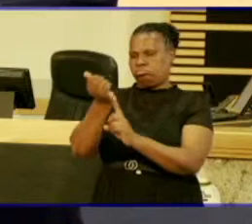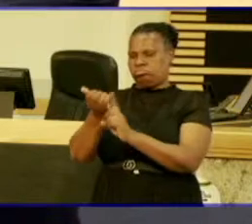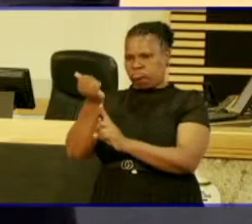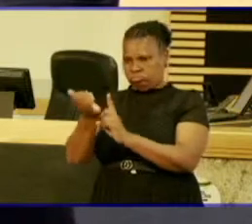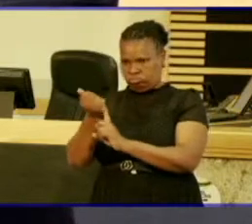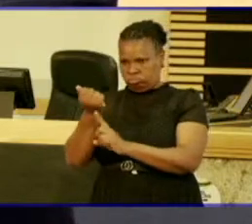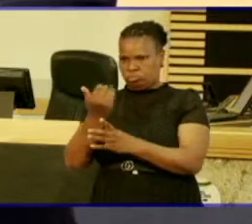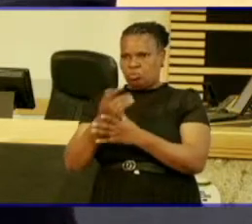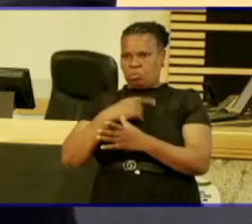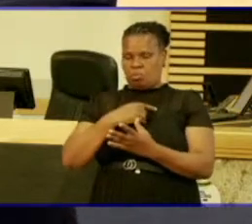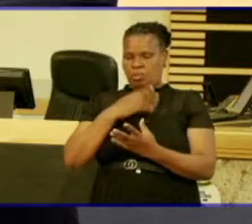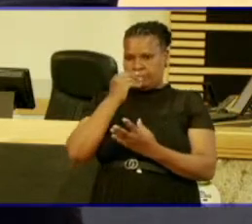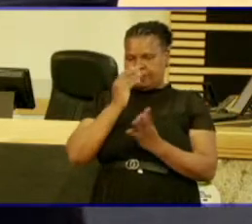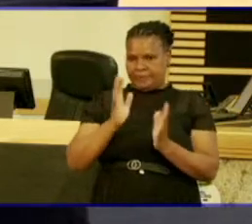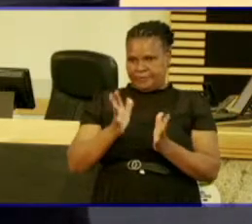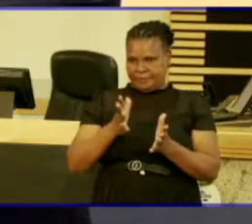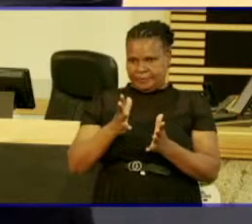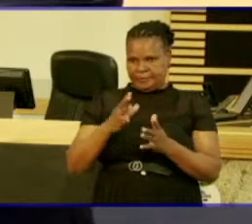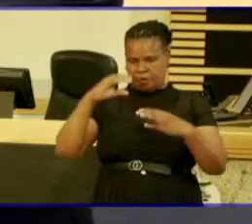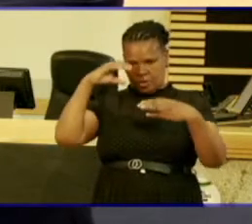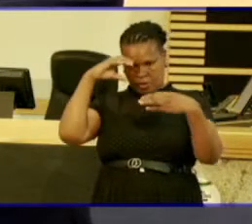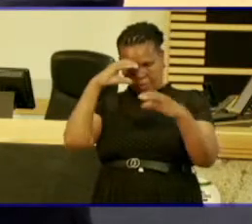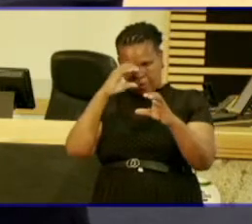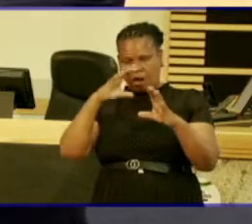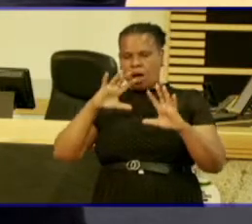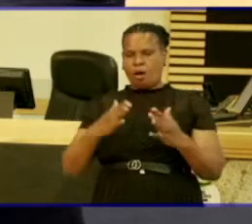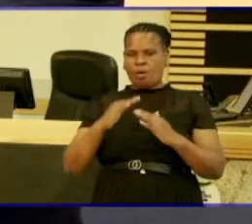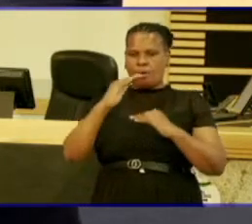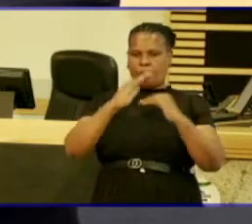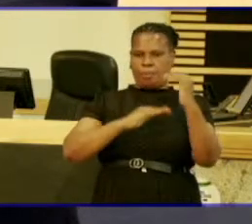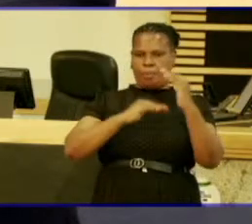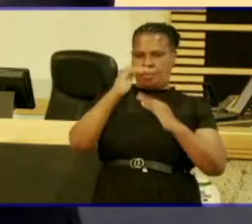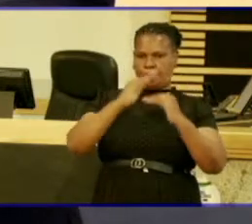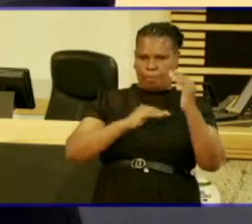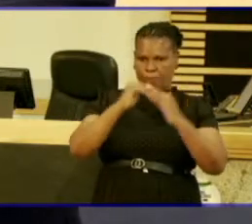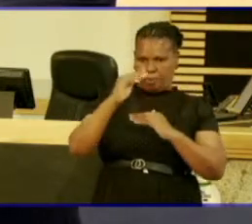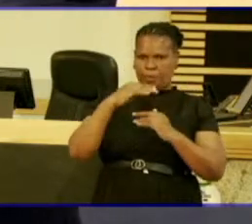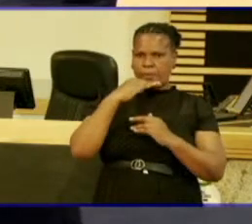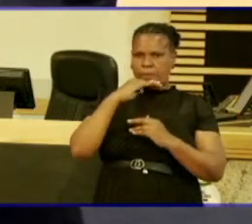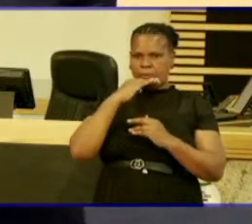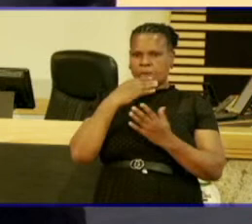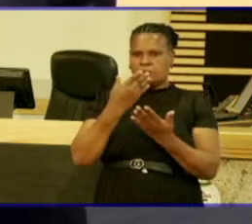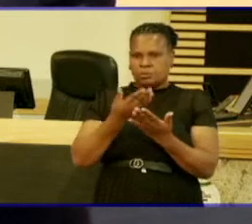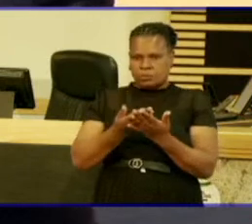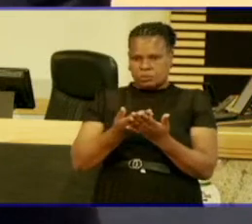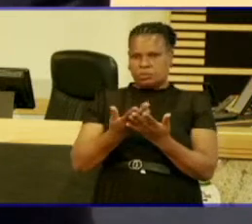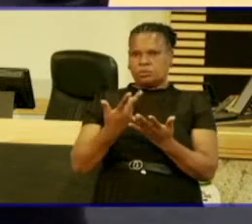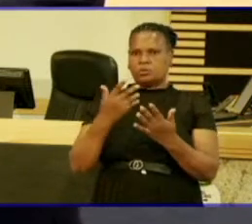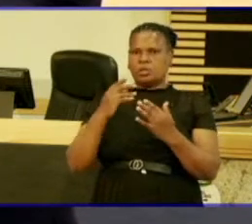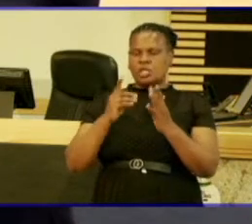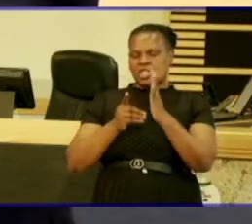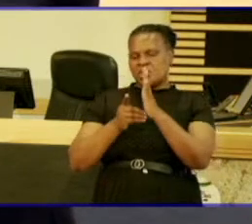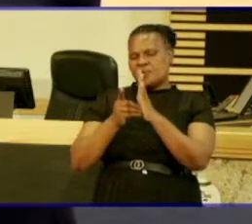priorities stated above, we have to focus on building a capable, ethical, and developmental state.